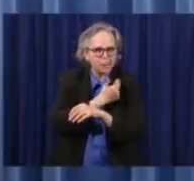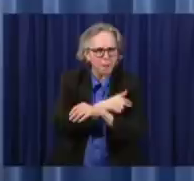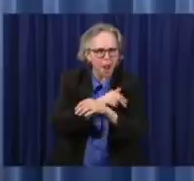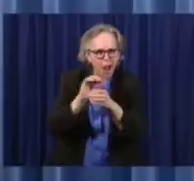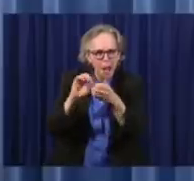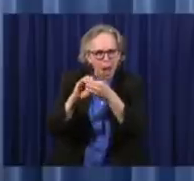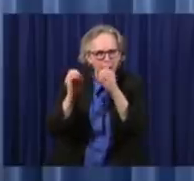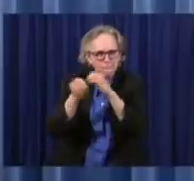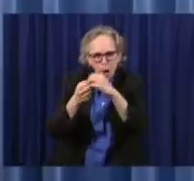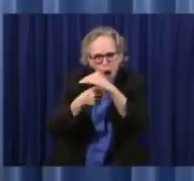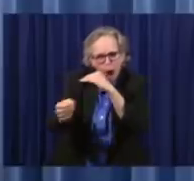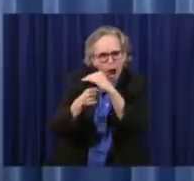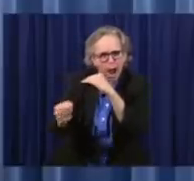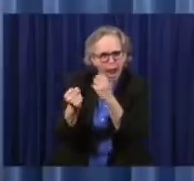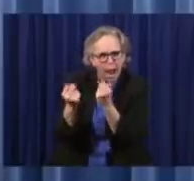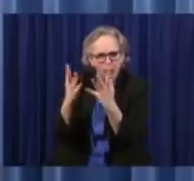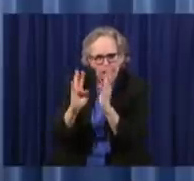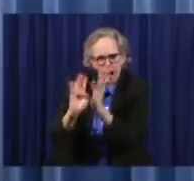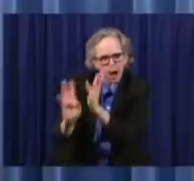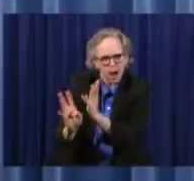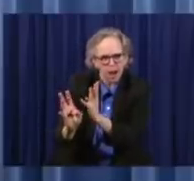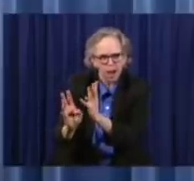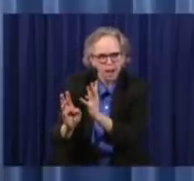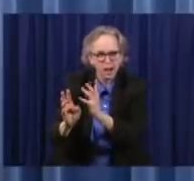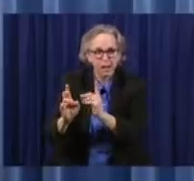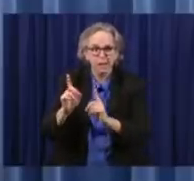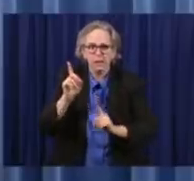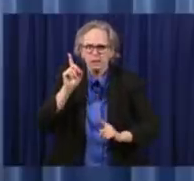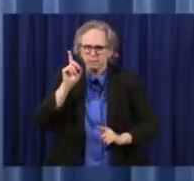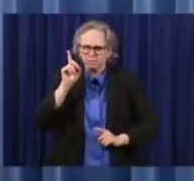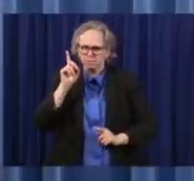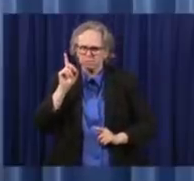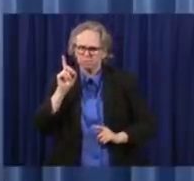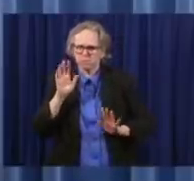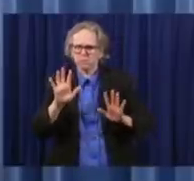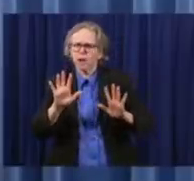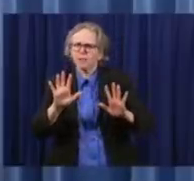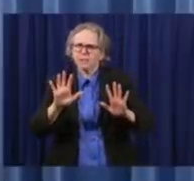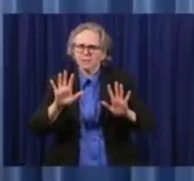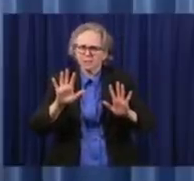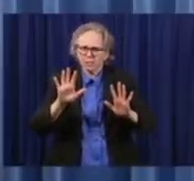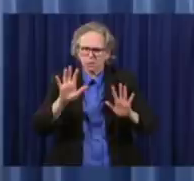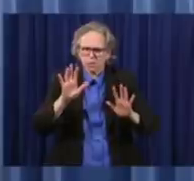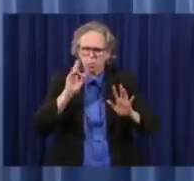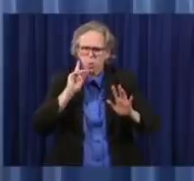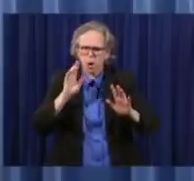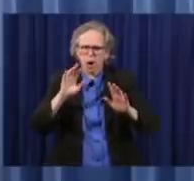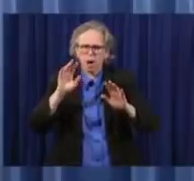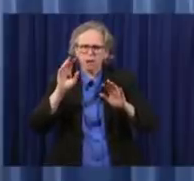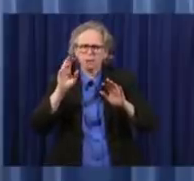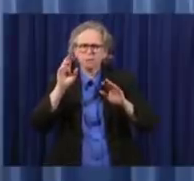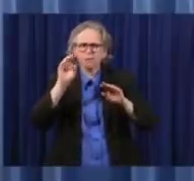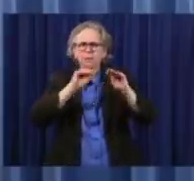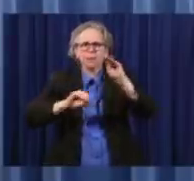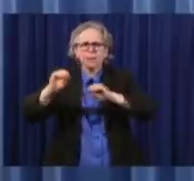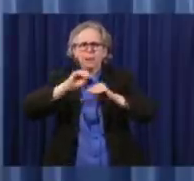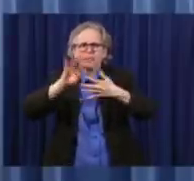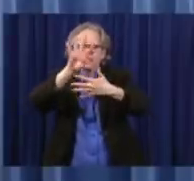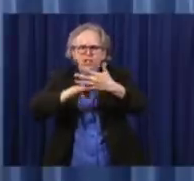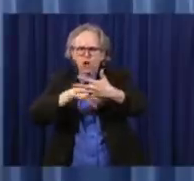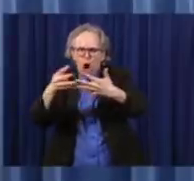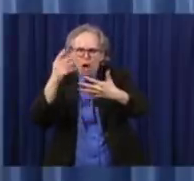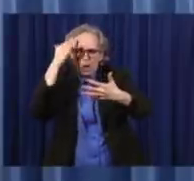We're going to actually move these charts, not today, I don't think, but what we want you to see and what I want to see every day is